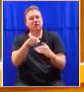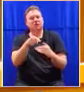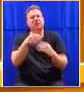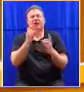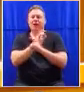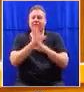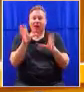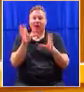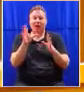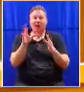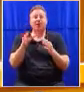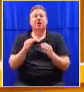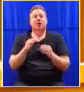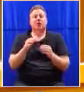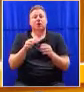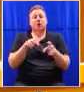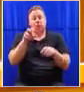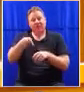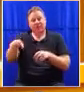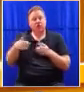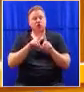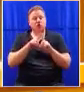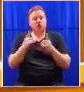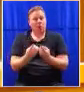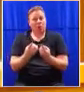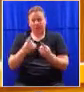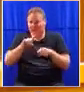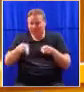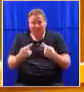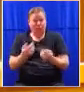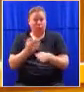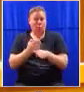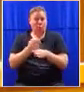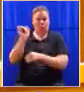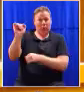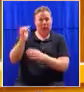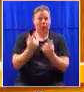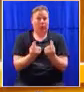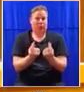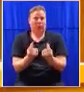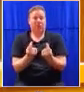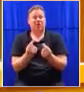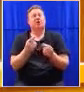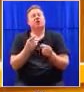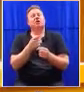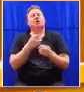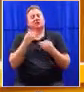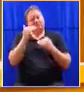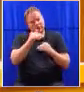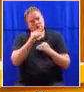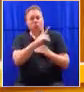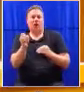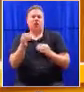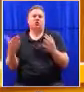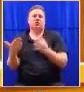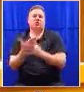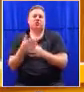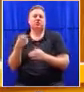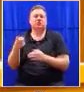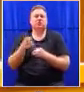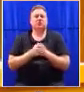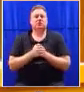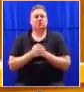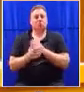a provincial department cannot fulfill its core mandate, Section 100 intervention must be used. The Premier of the province